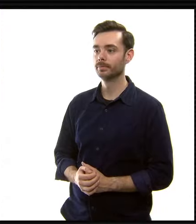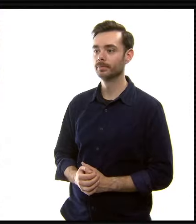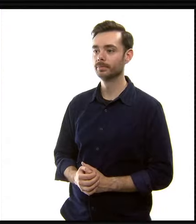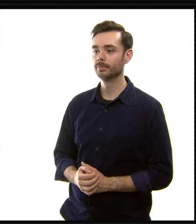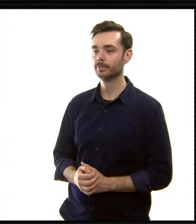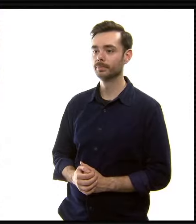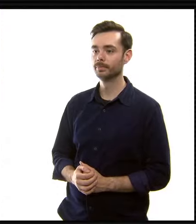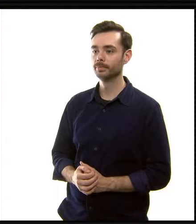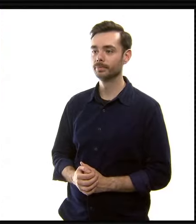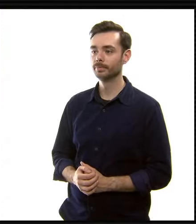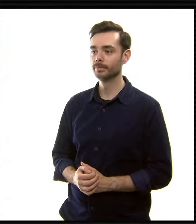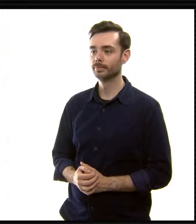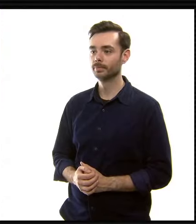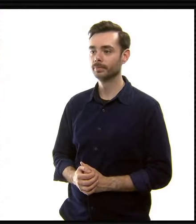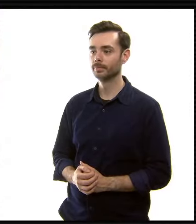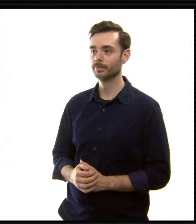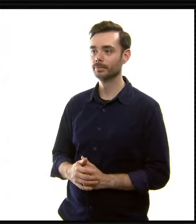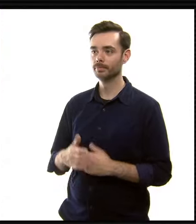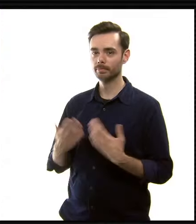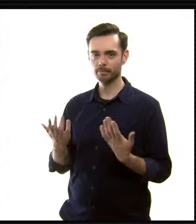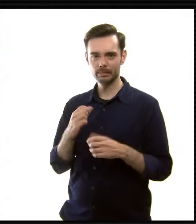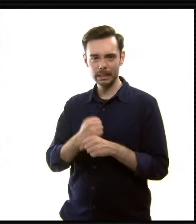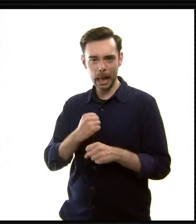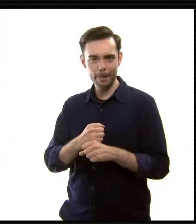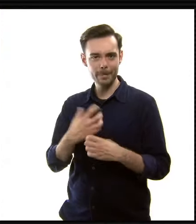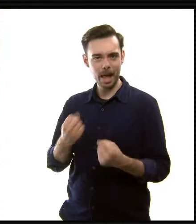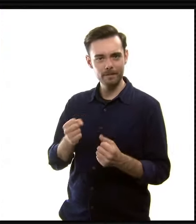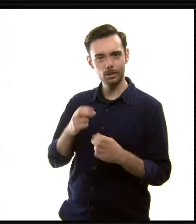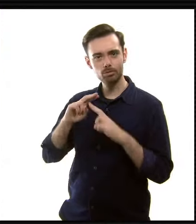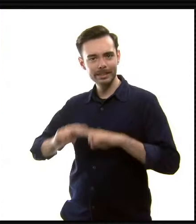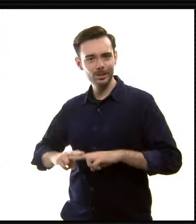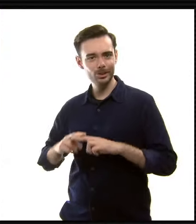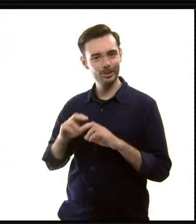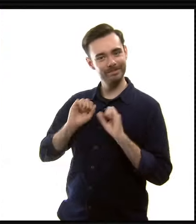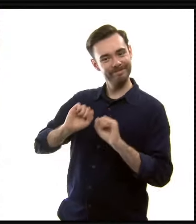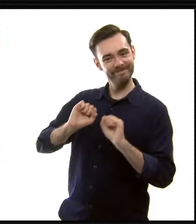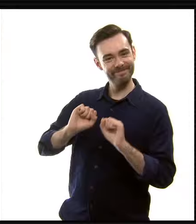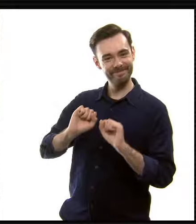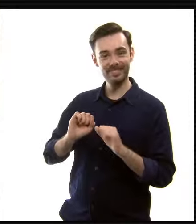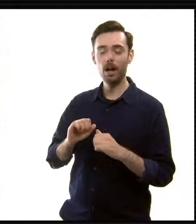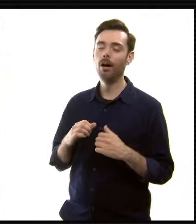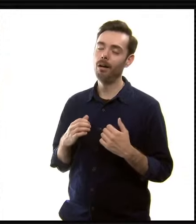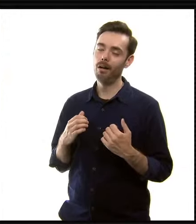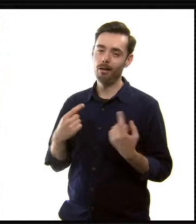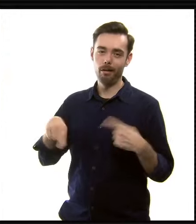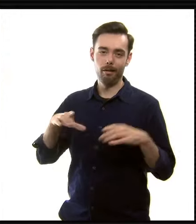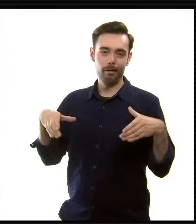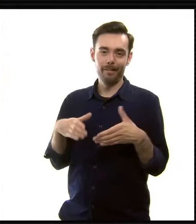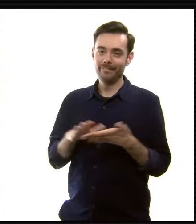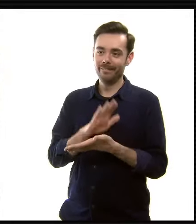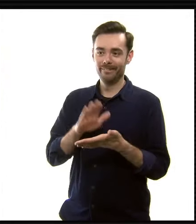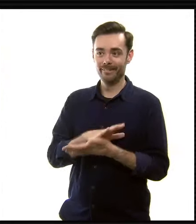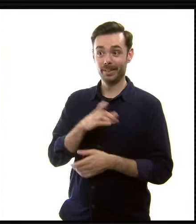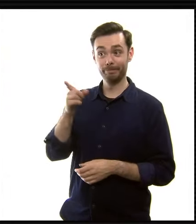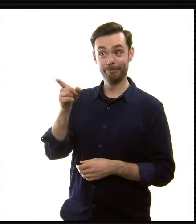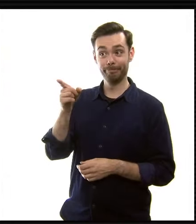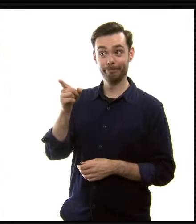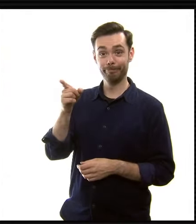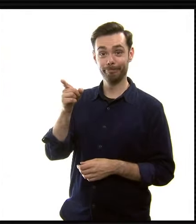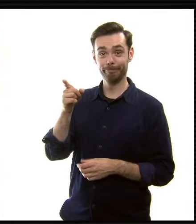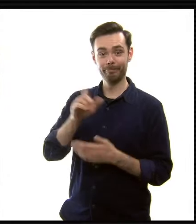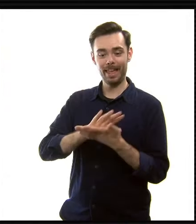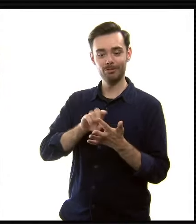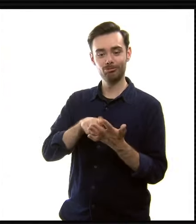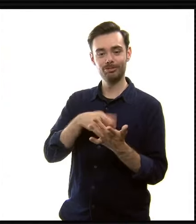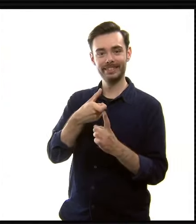fun traditions, games. Oh yeah, we have loads of fun. Actually, one of the designers, Henrik, introduced this fun tradition to the